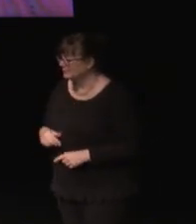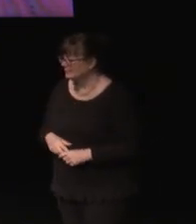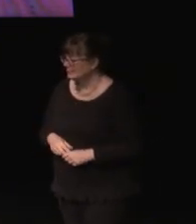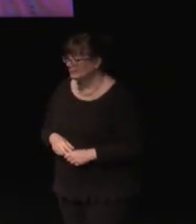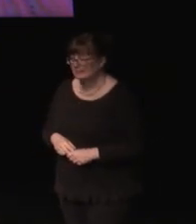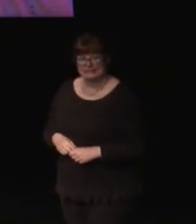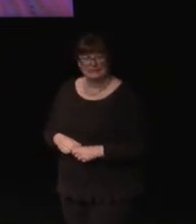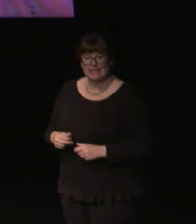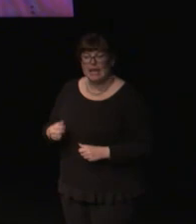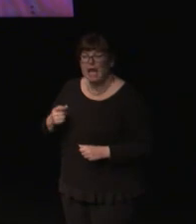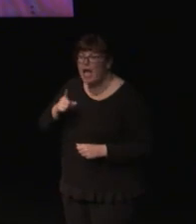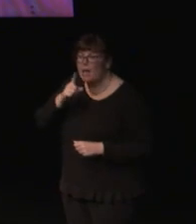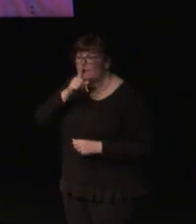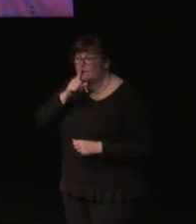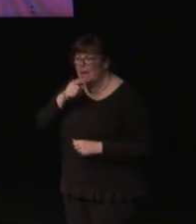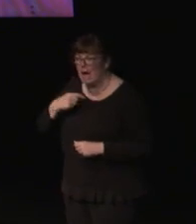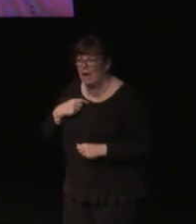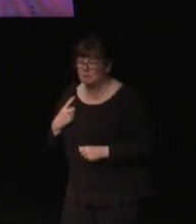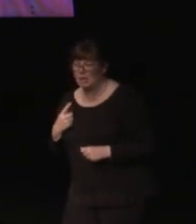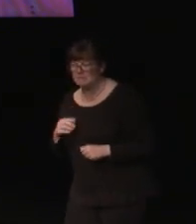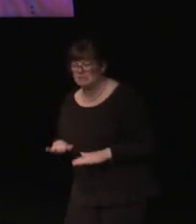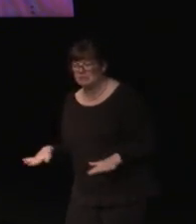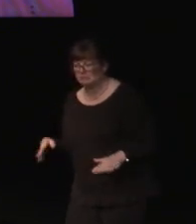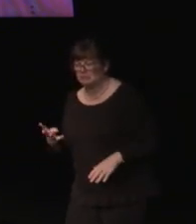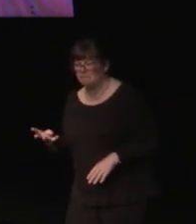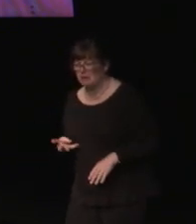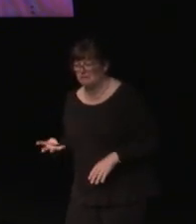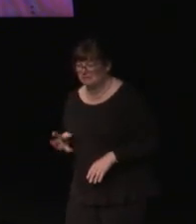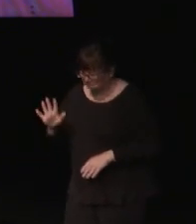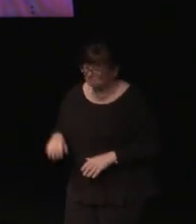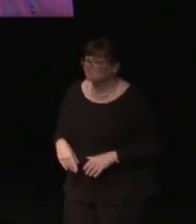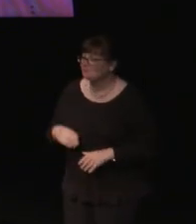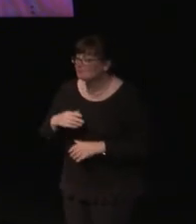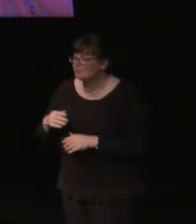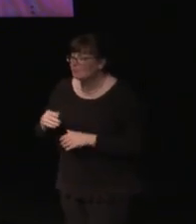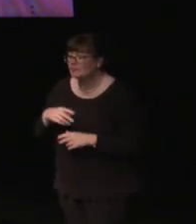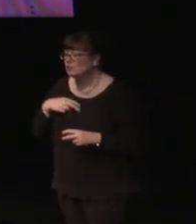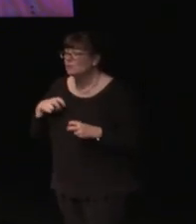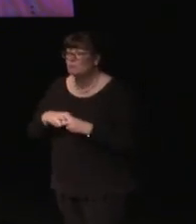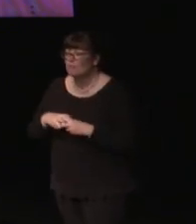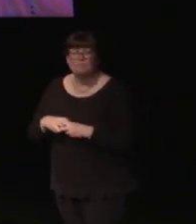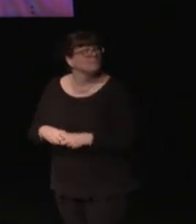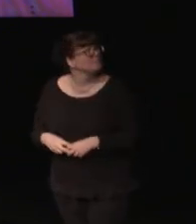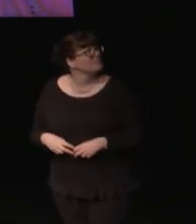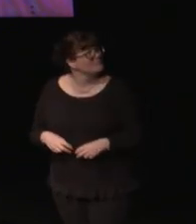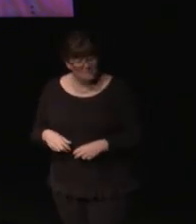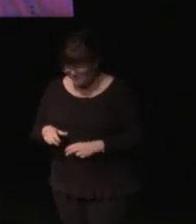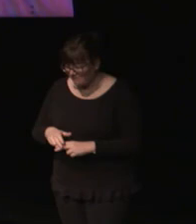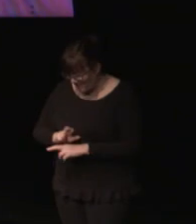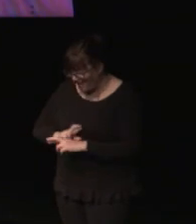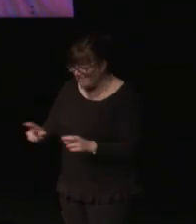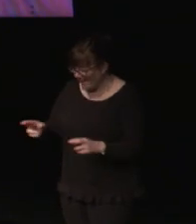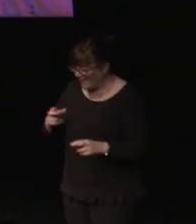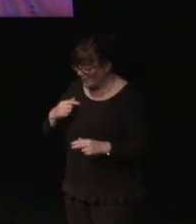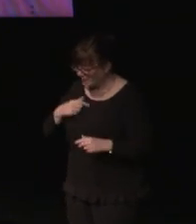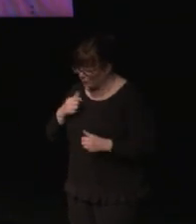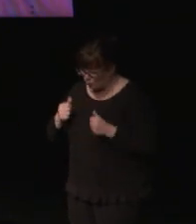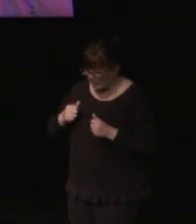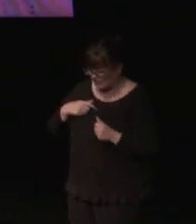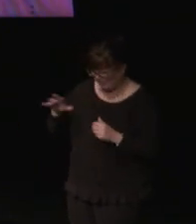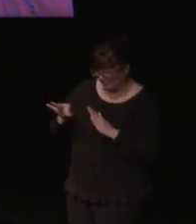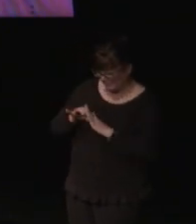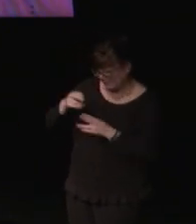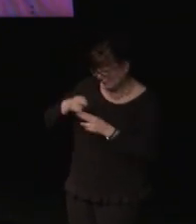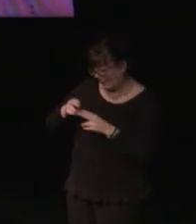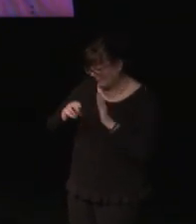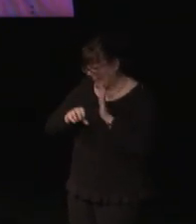I didn't say one of the children is me, but the problem is that I'm sitting there like, all right, I'm gonna be Leonardo or whatever,